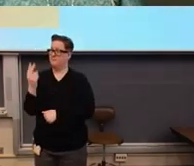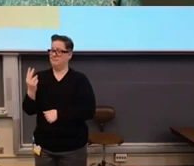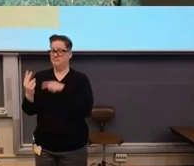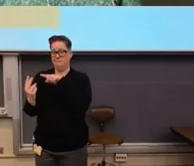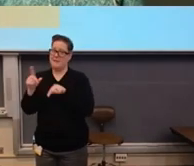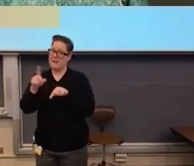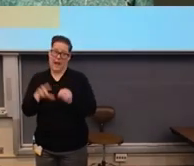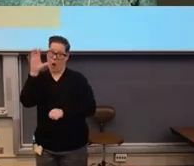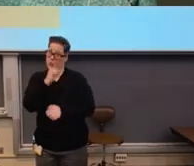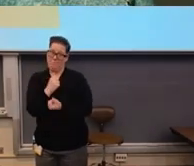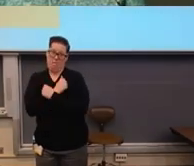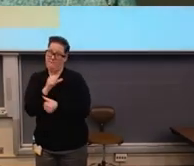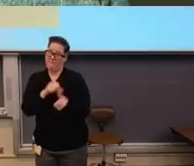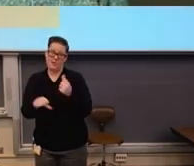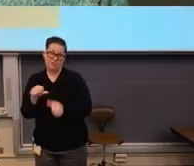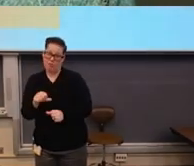always are.